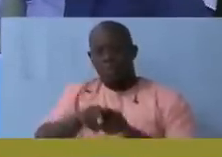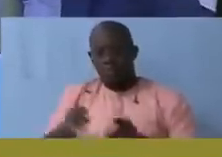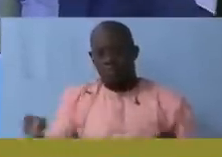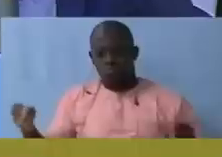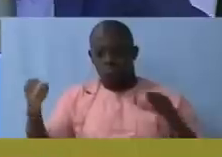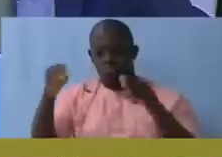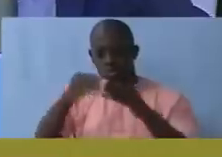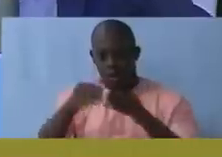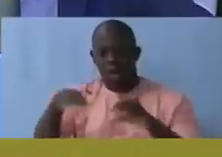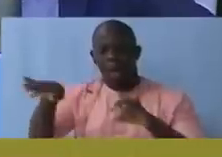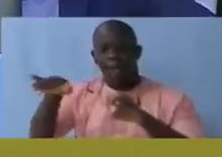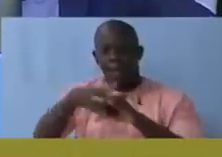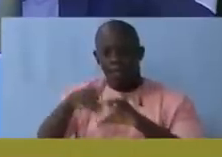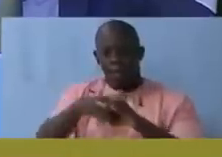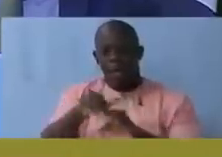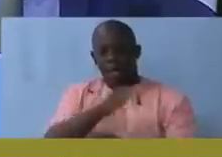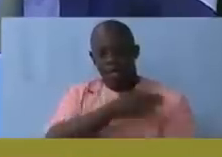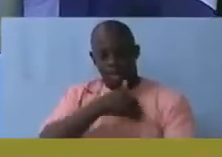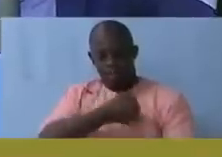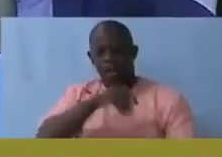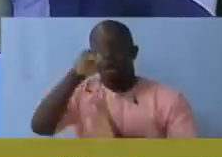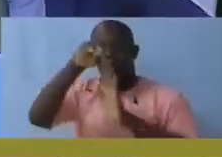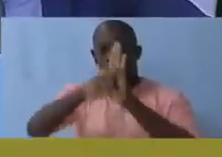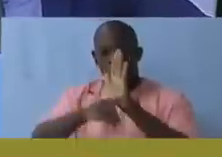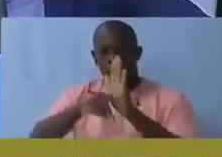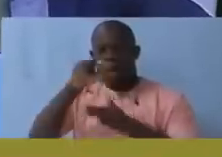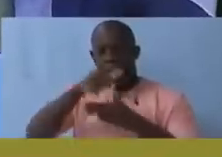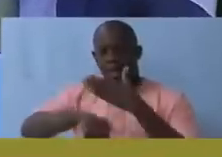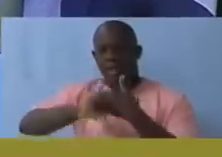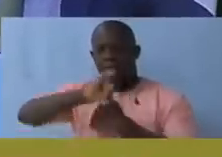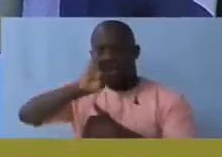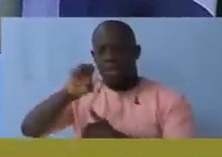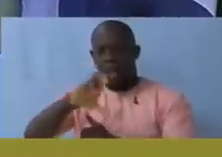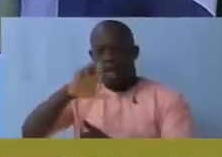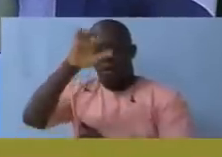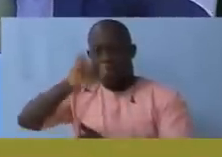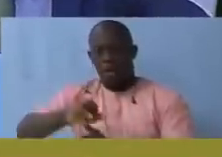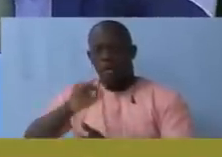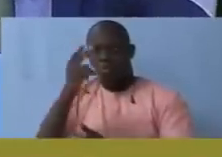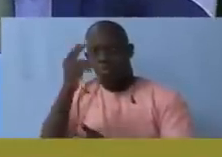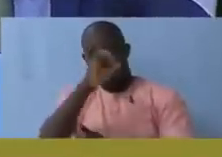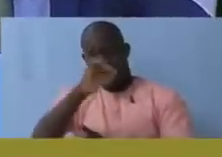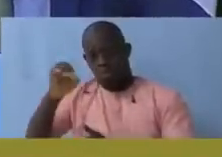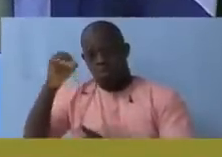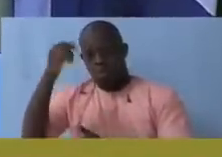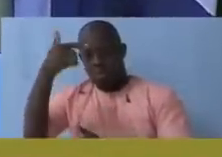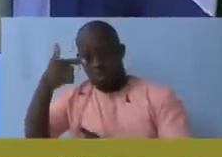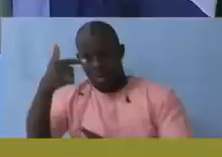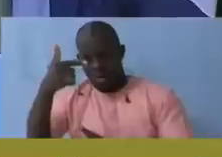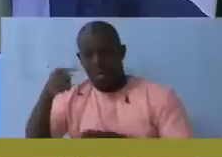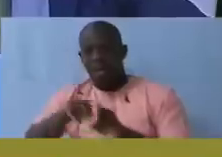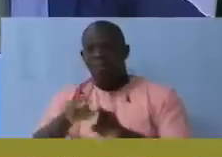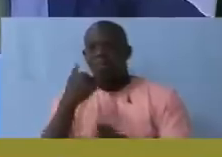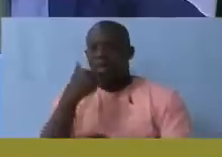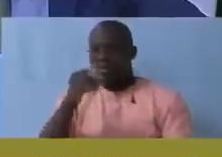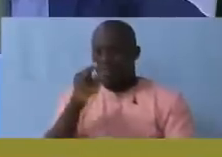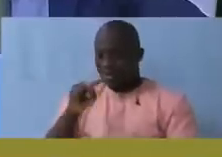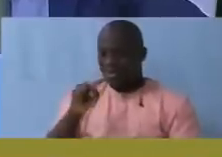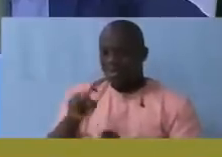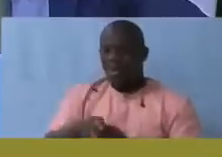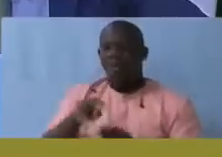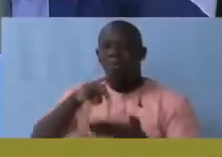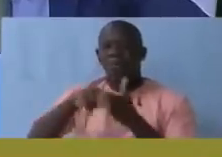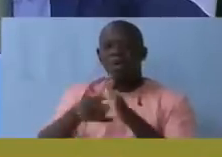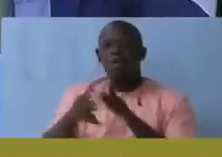a treatment program in January 2007, would it be unheard